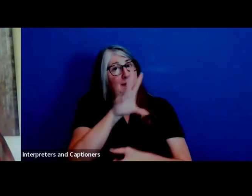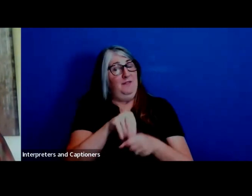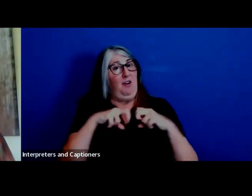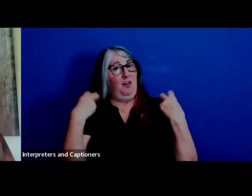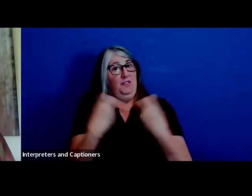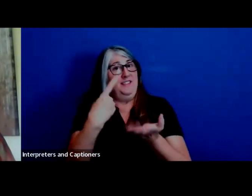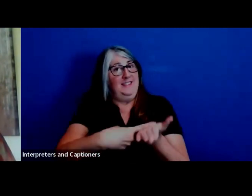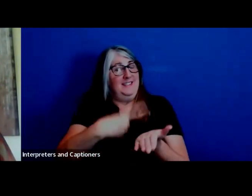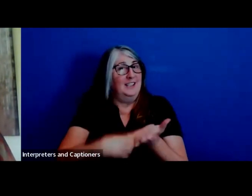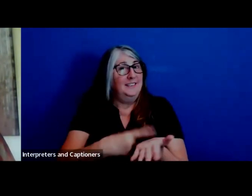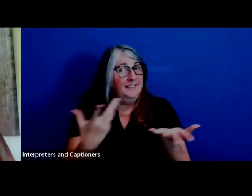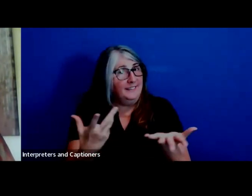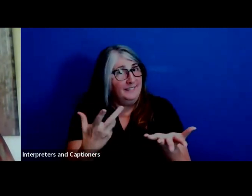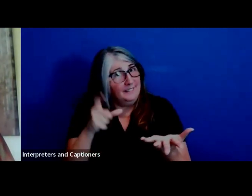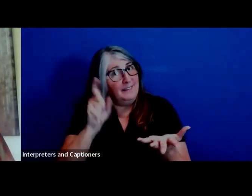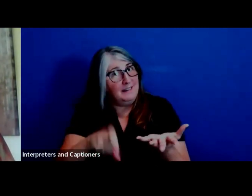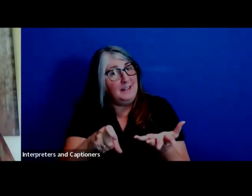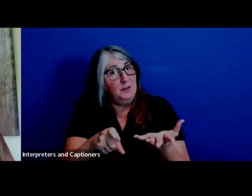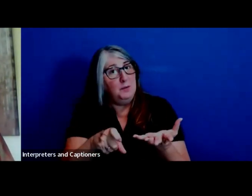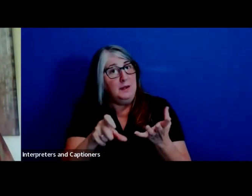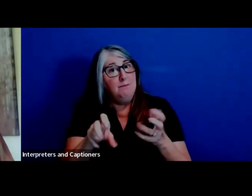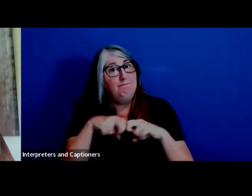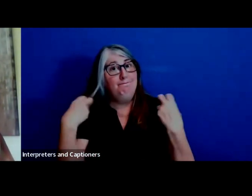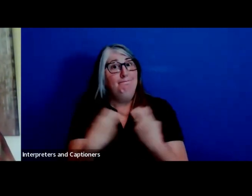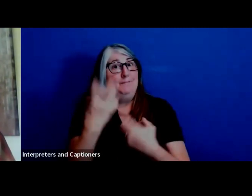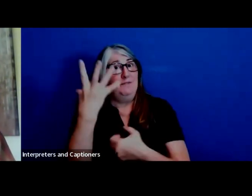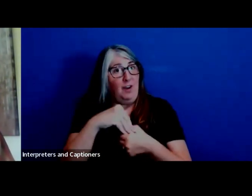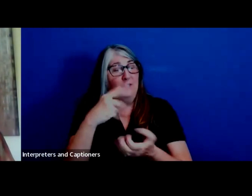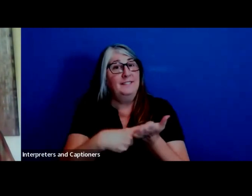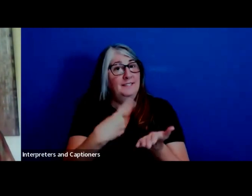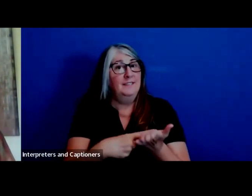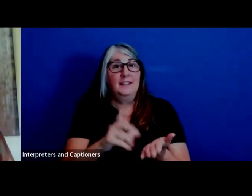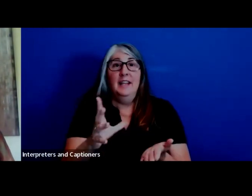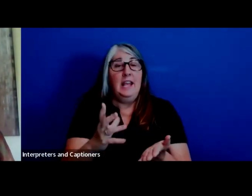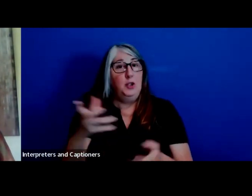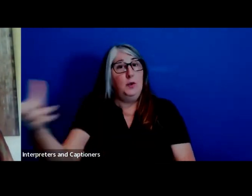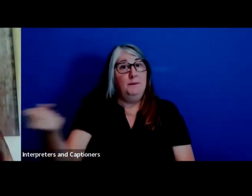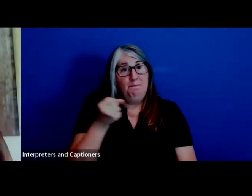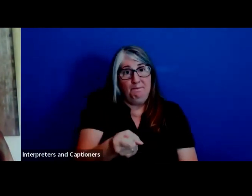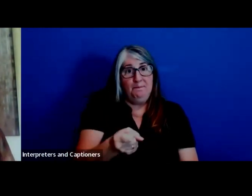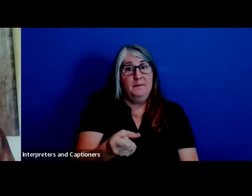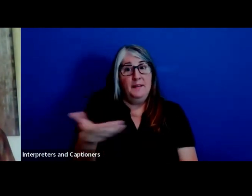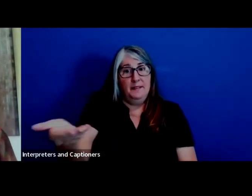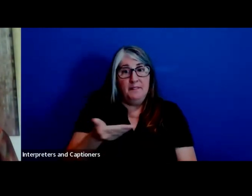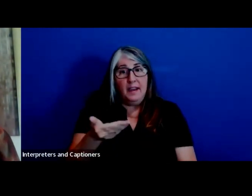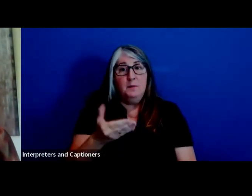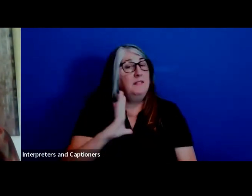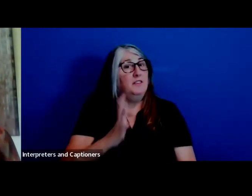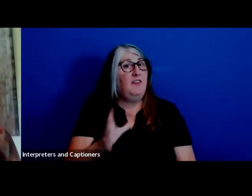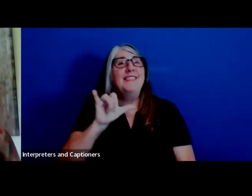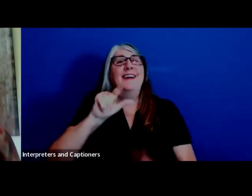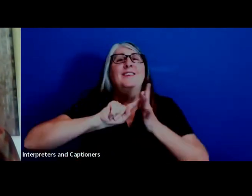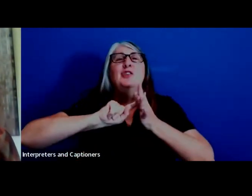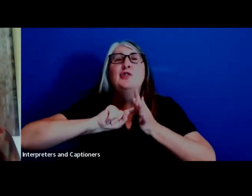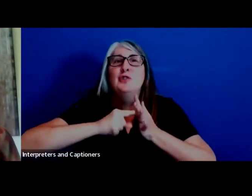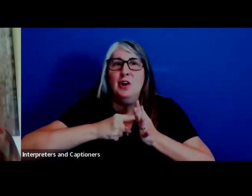someone a seat at the table, and that's fine. Fine meaning, you know, it's a start.